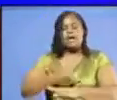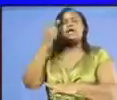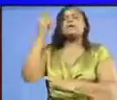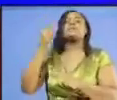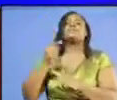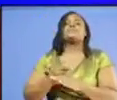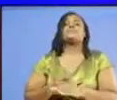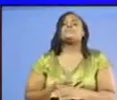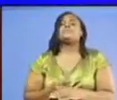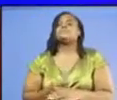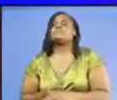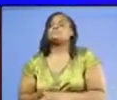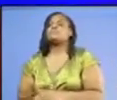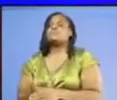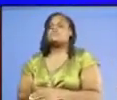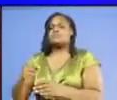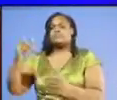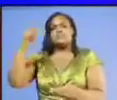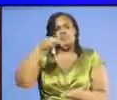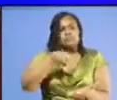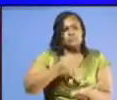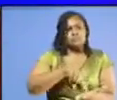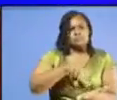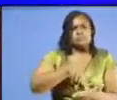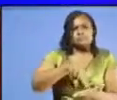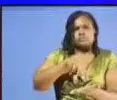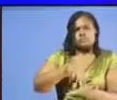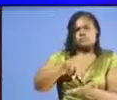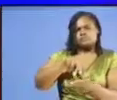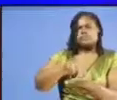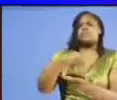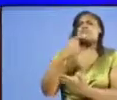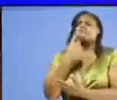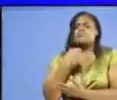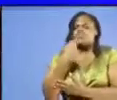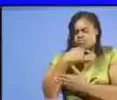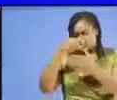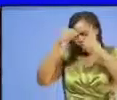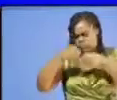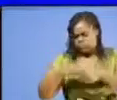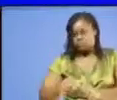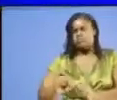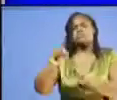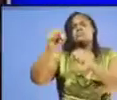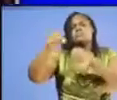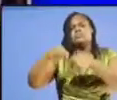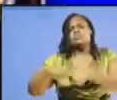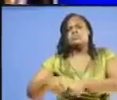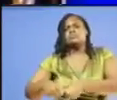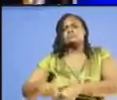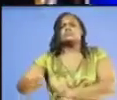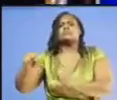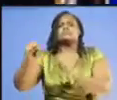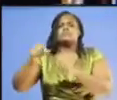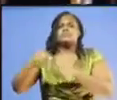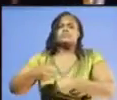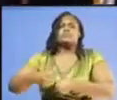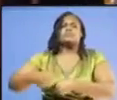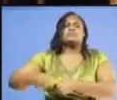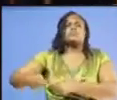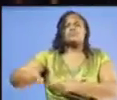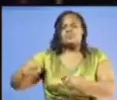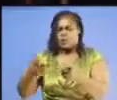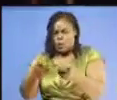you need a purposeful praise. Standing at the Red Sea. Yes. No place